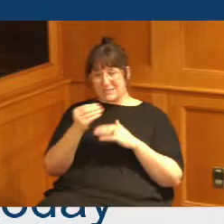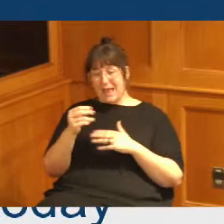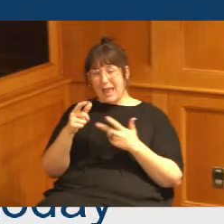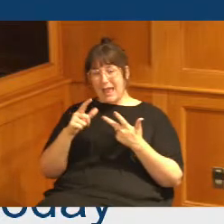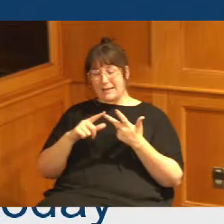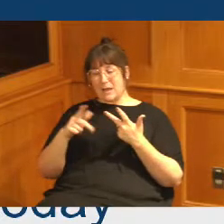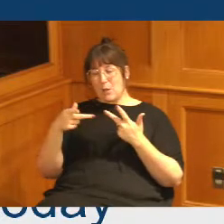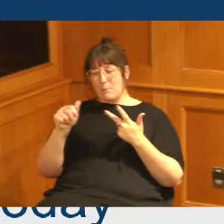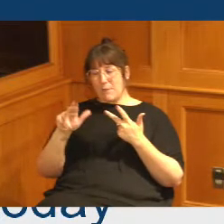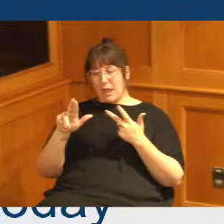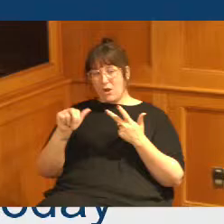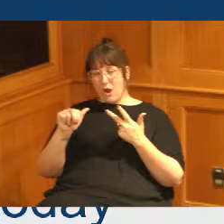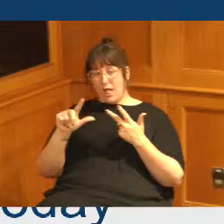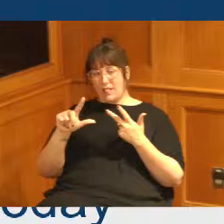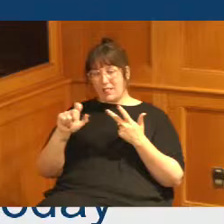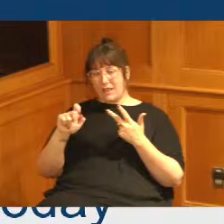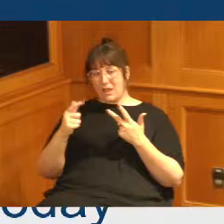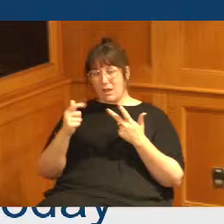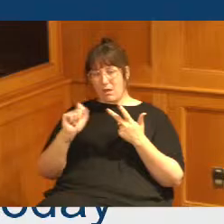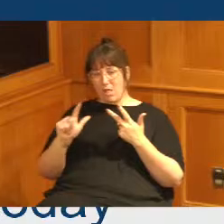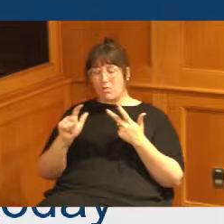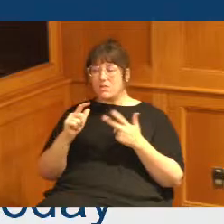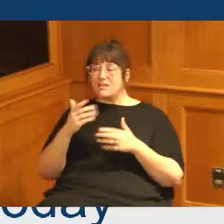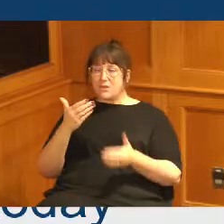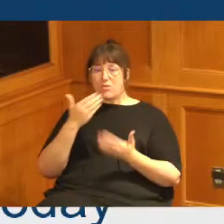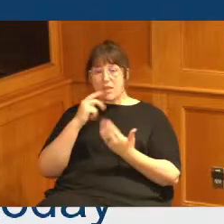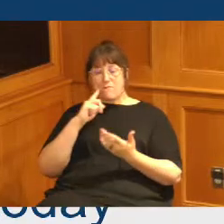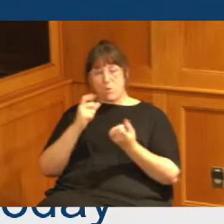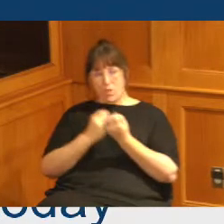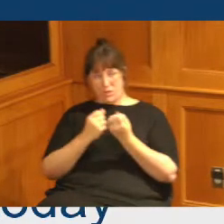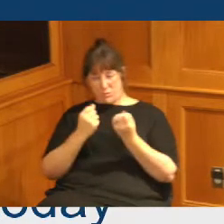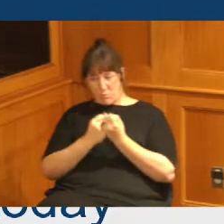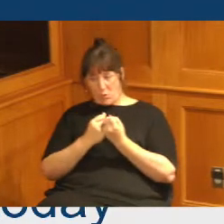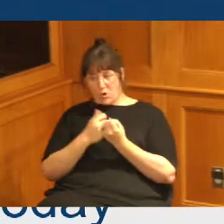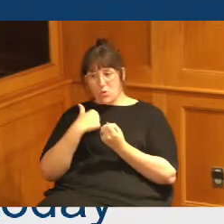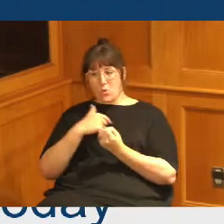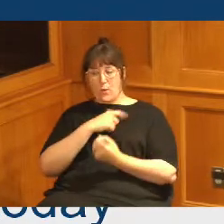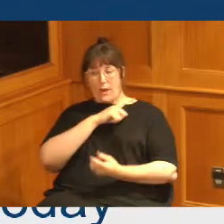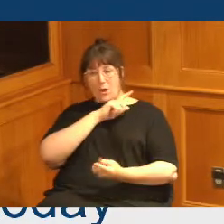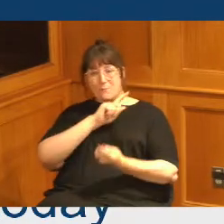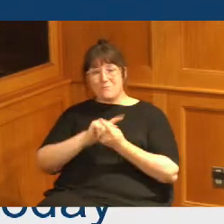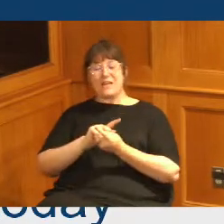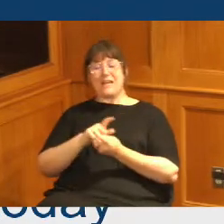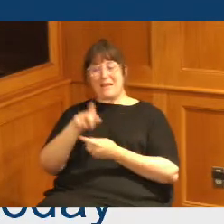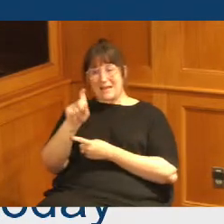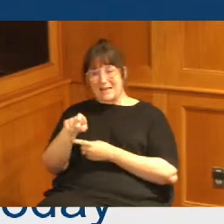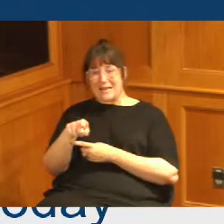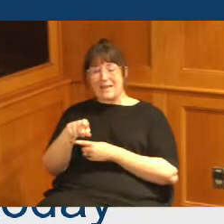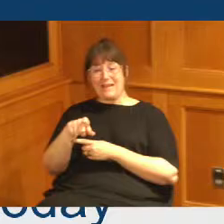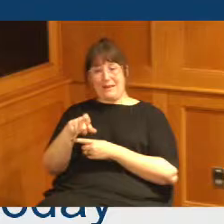you to you all for your support, because we're meeting a very serious need in civil justice needs in our community.